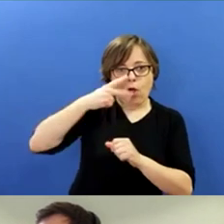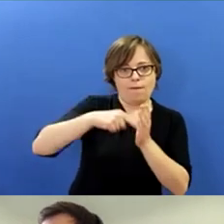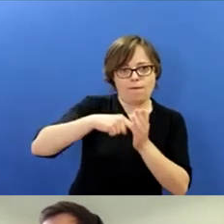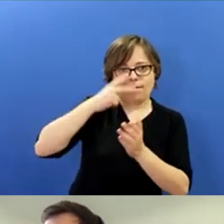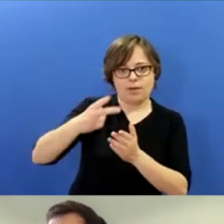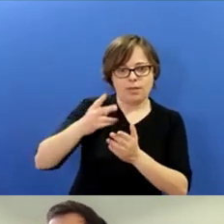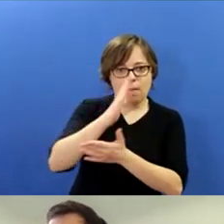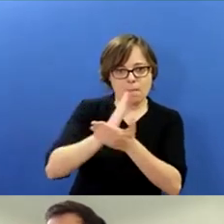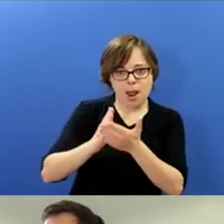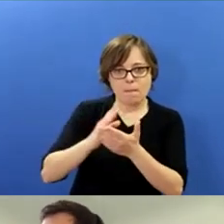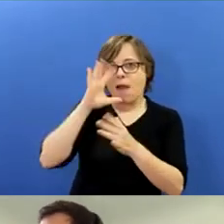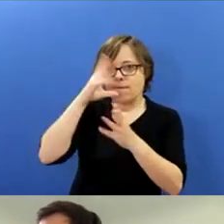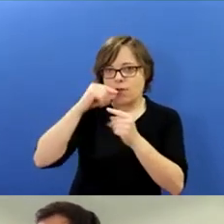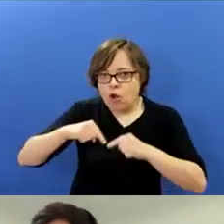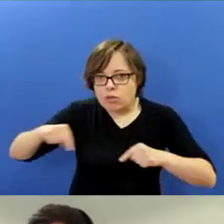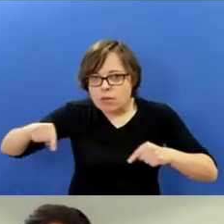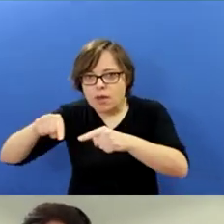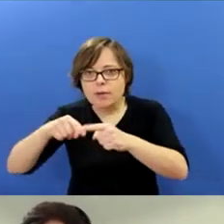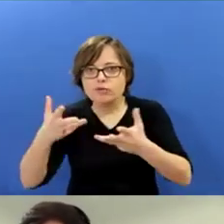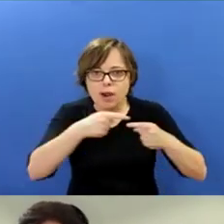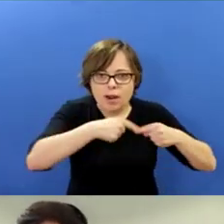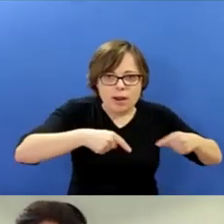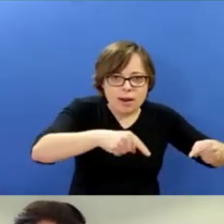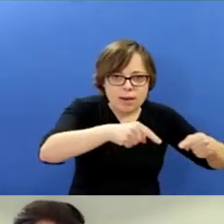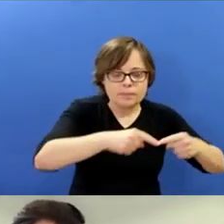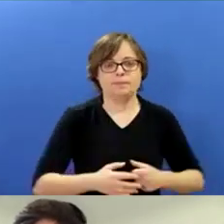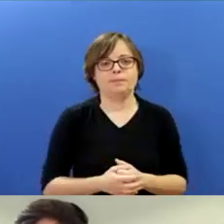here. Each of these neighborhood blocks gets a tile.